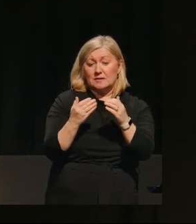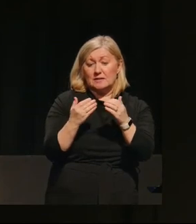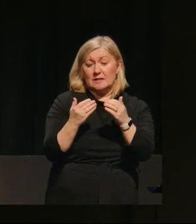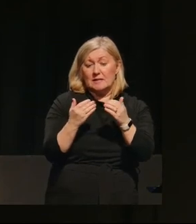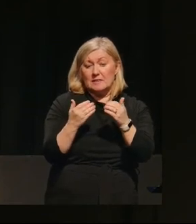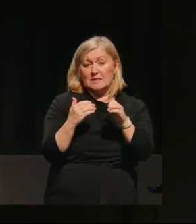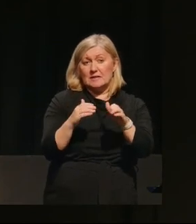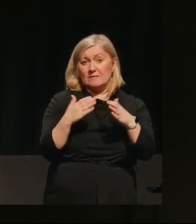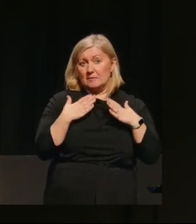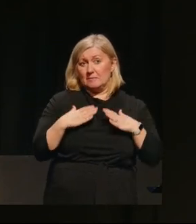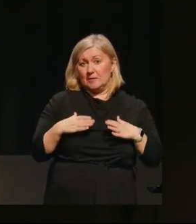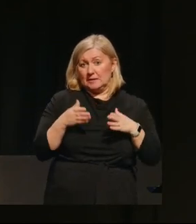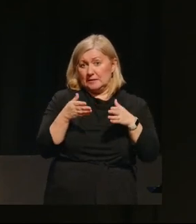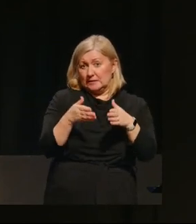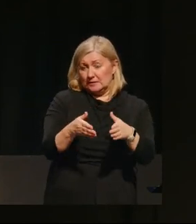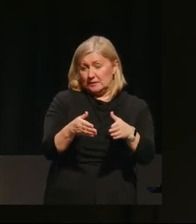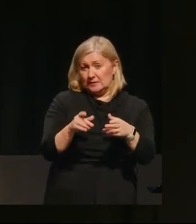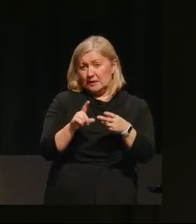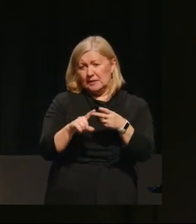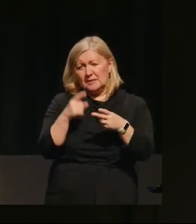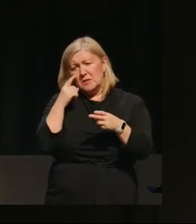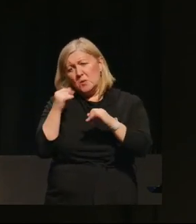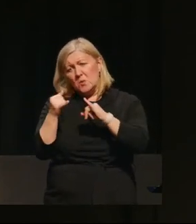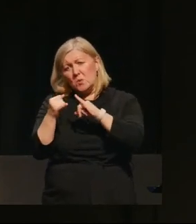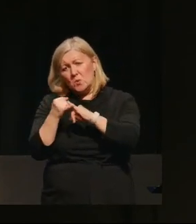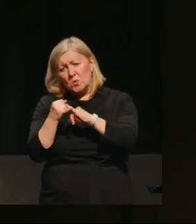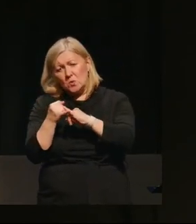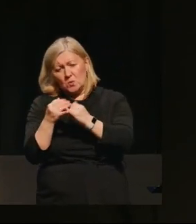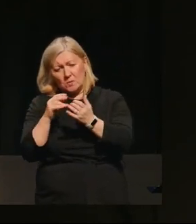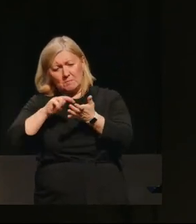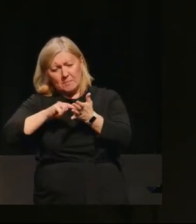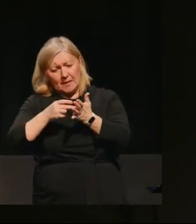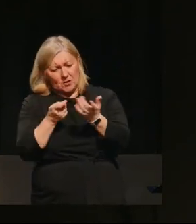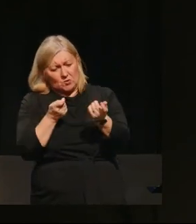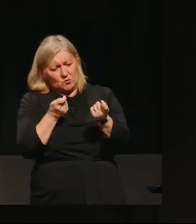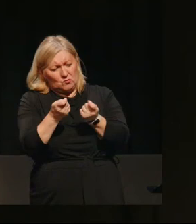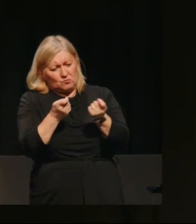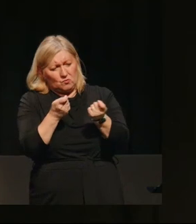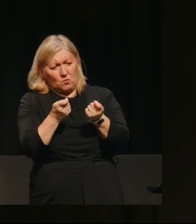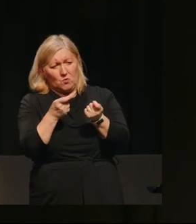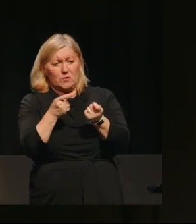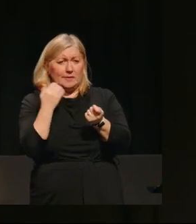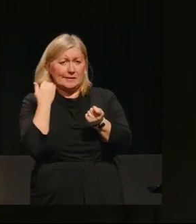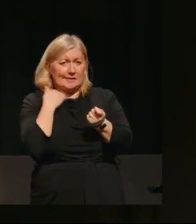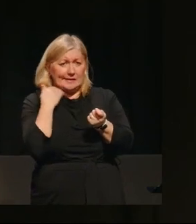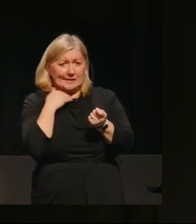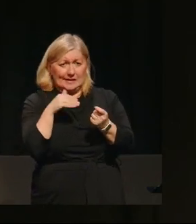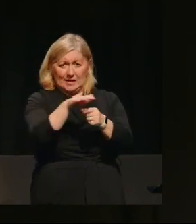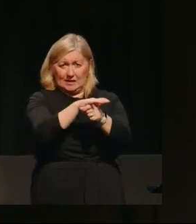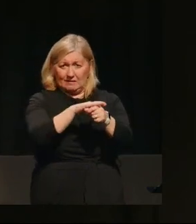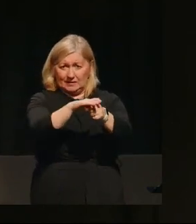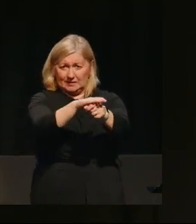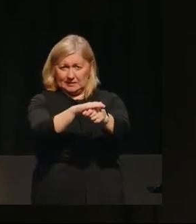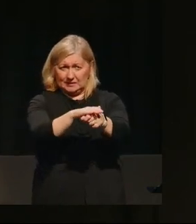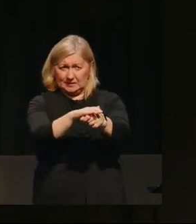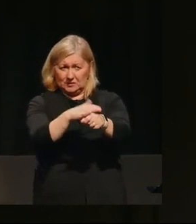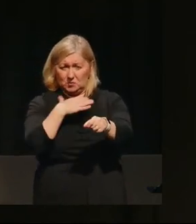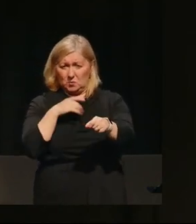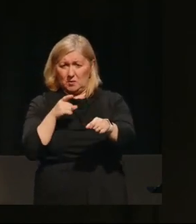spare those operating the killing sites the negative psychological trauma of face-to-face